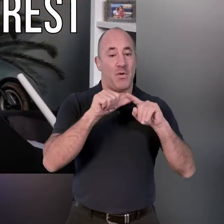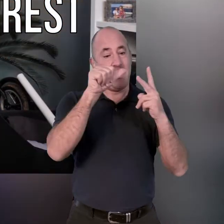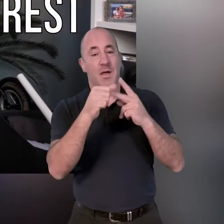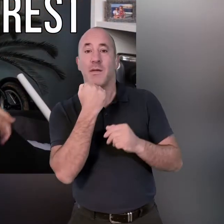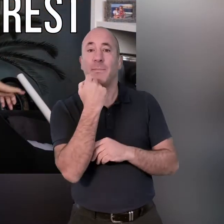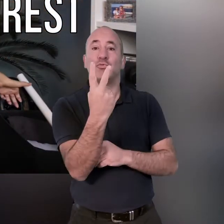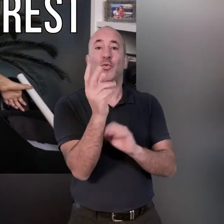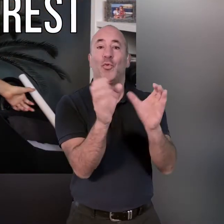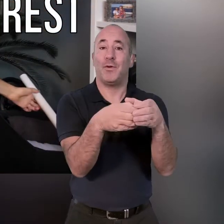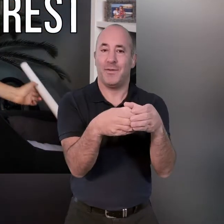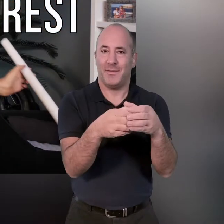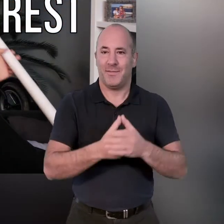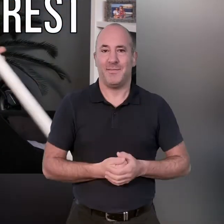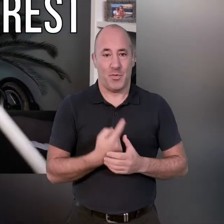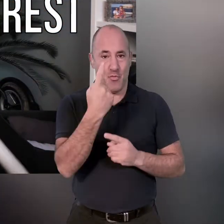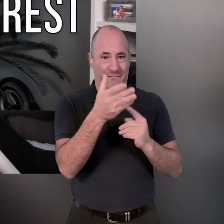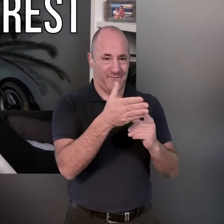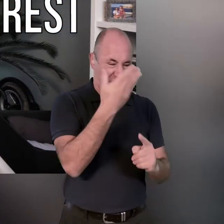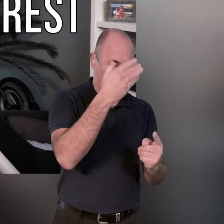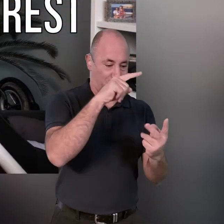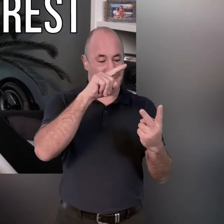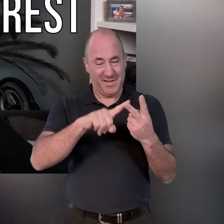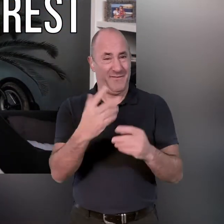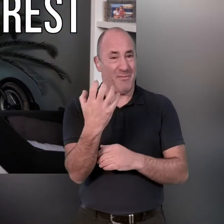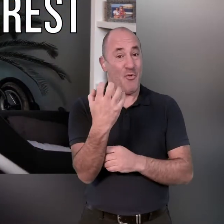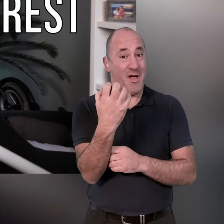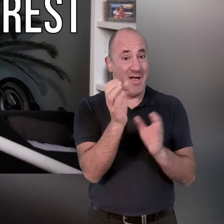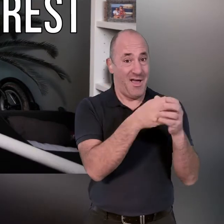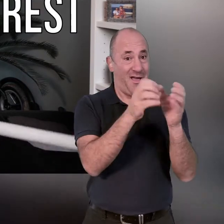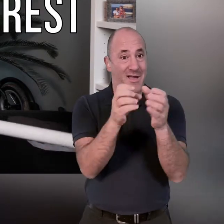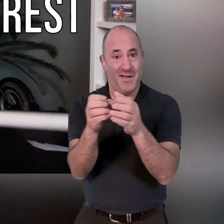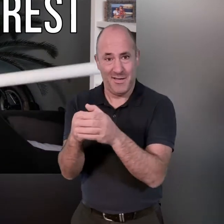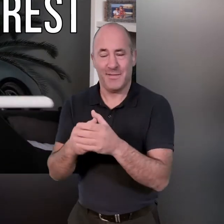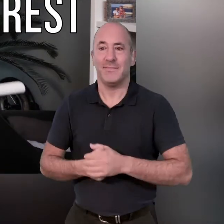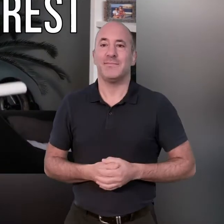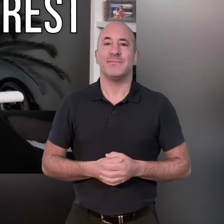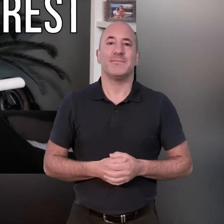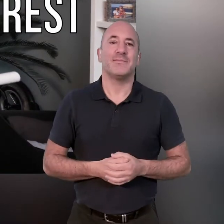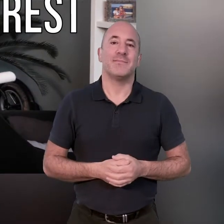set number 2. That is 1 down. We have got 5 more to go.